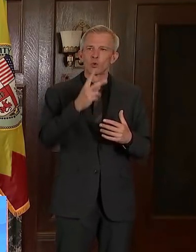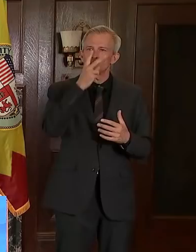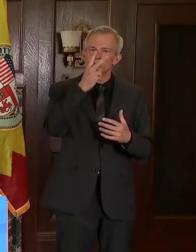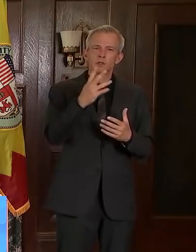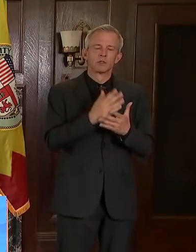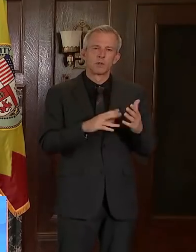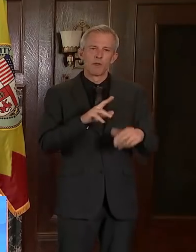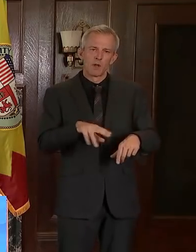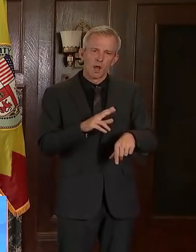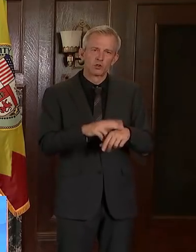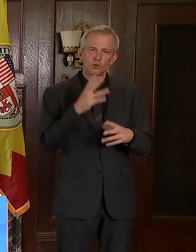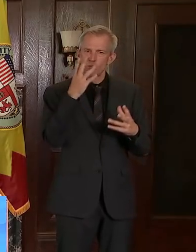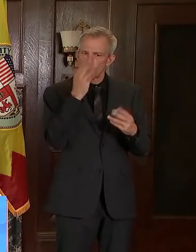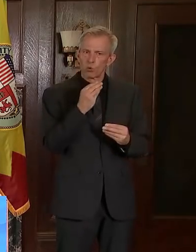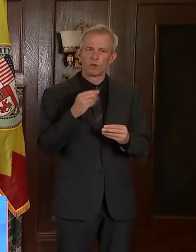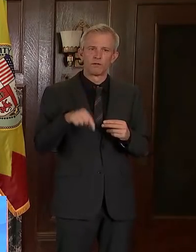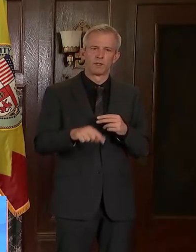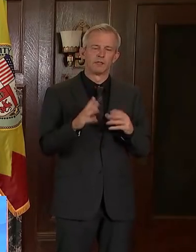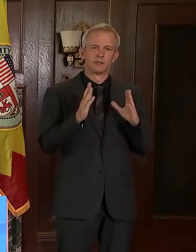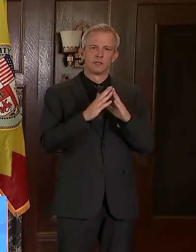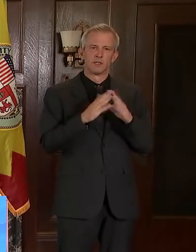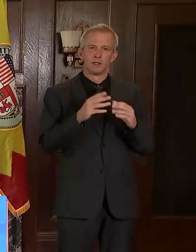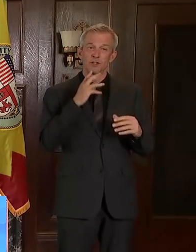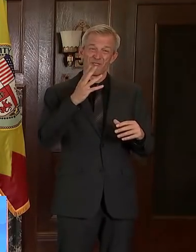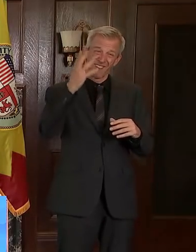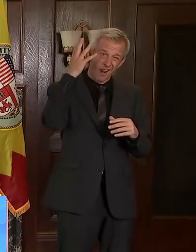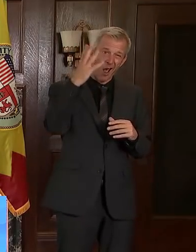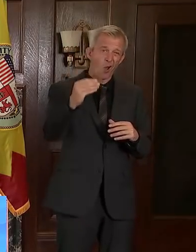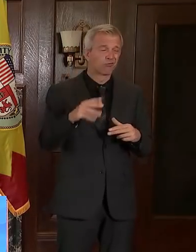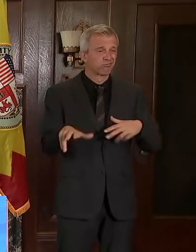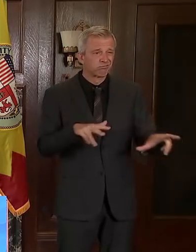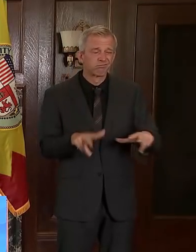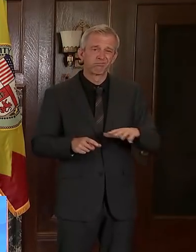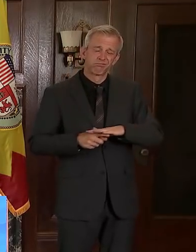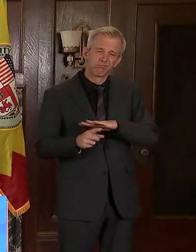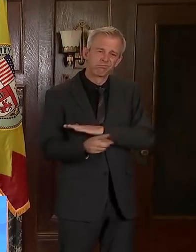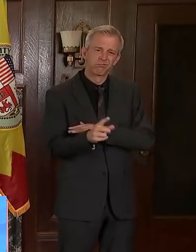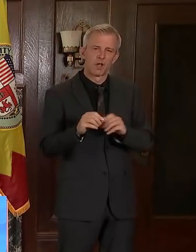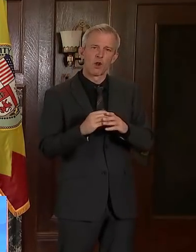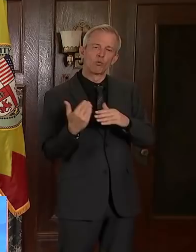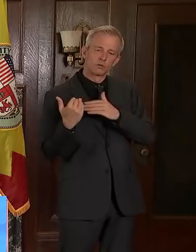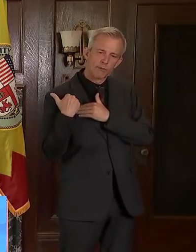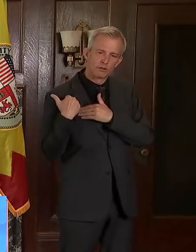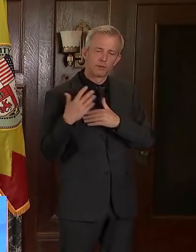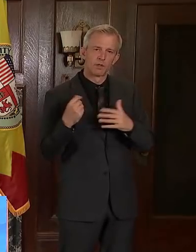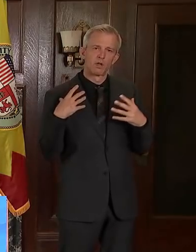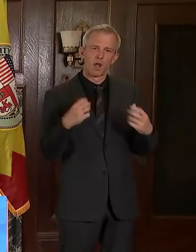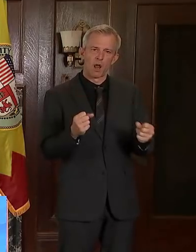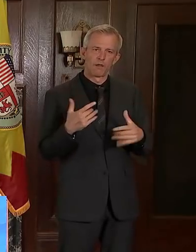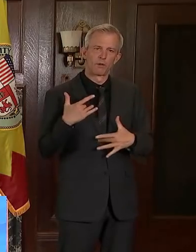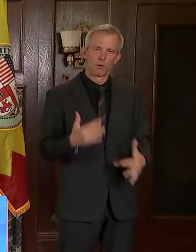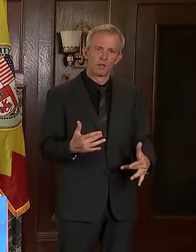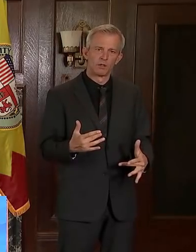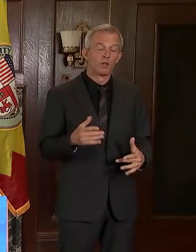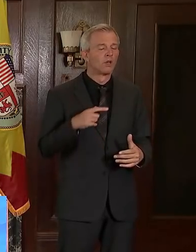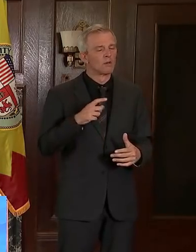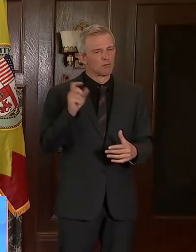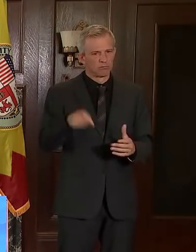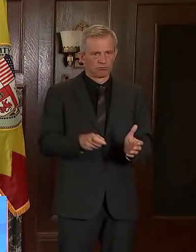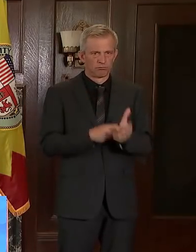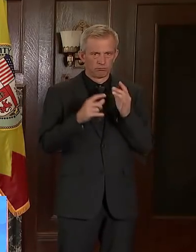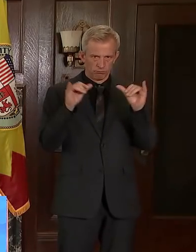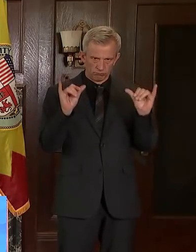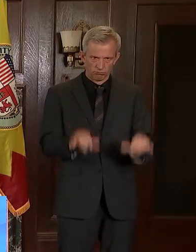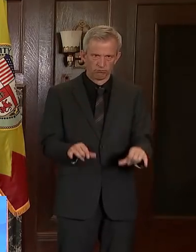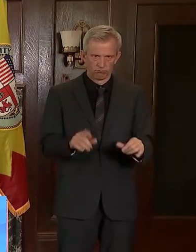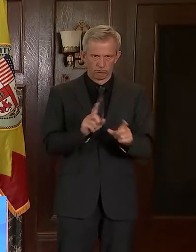beauty of this city, to be able to get out there and do it in a responsible and healthy way. You have to maintain your physical distance, you have to